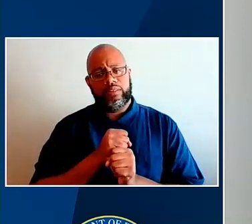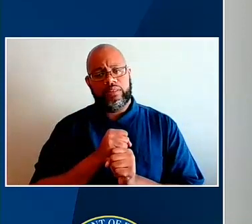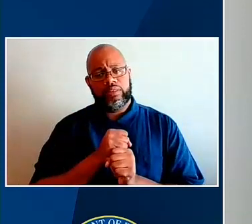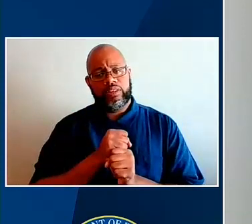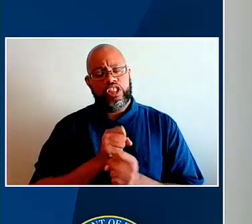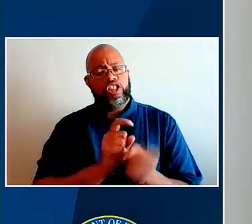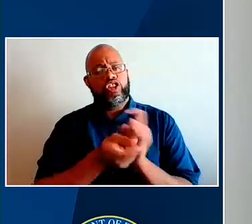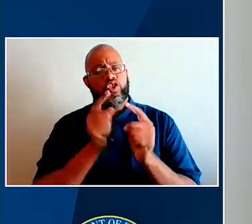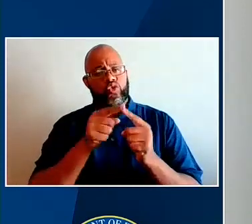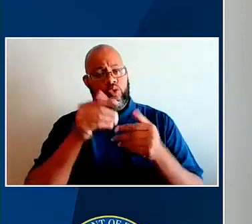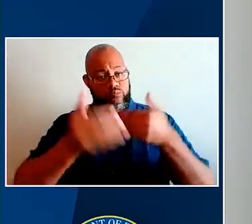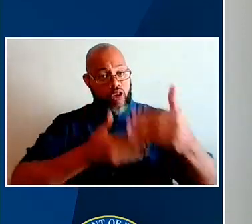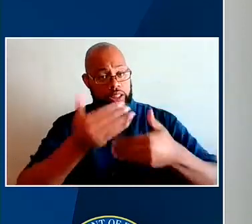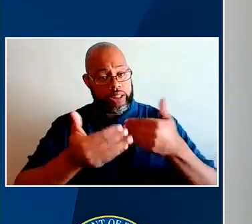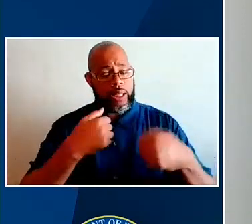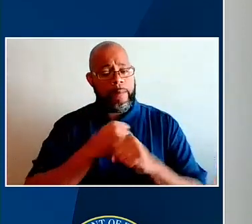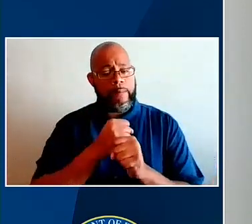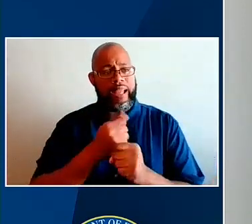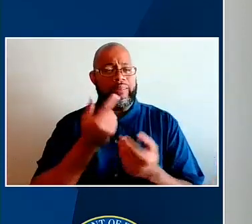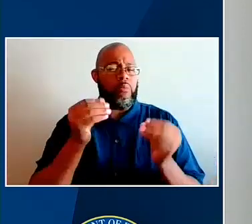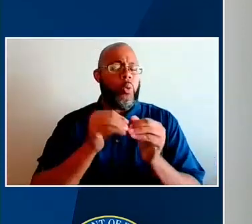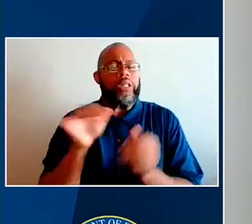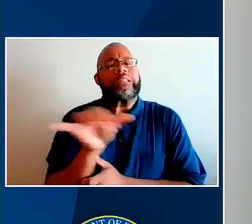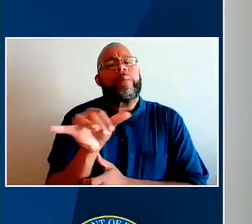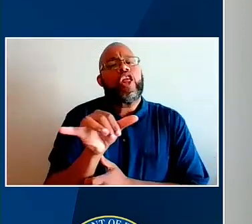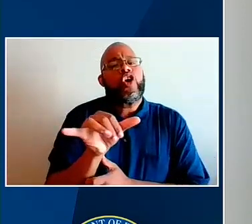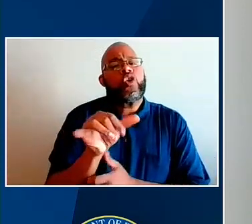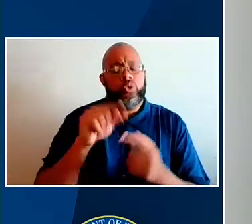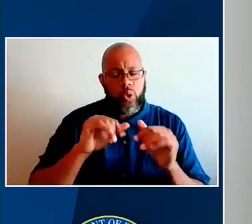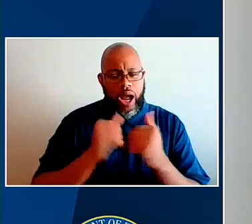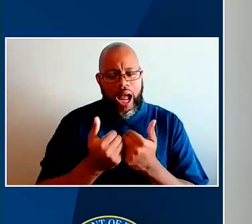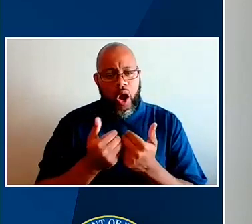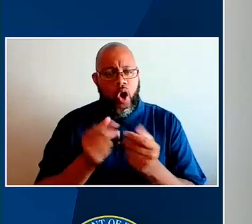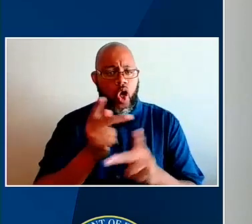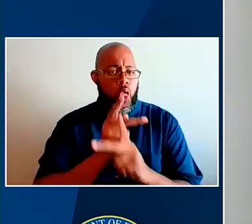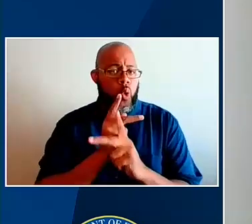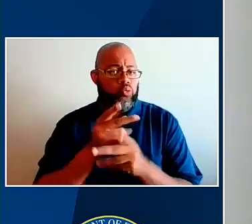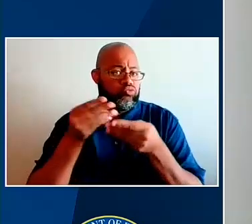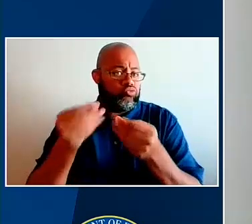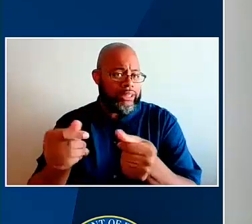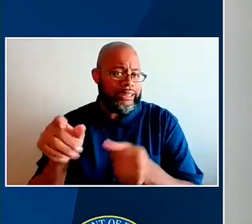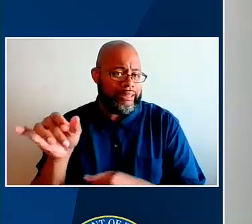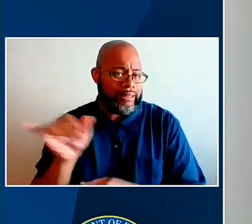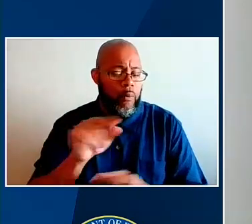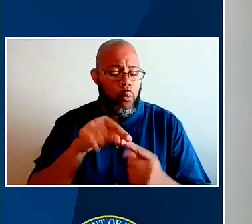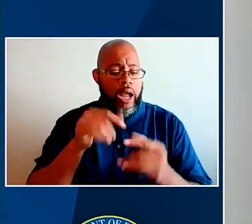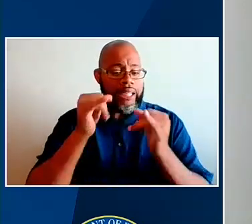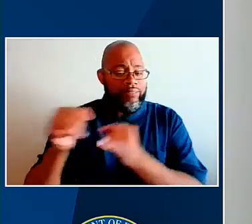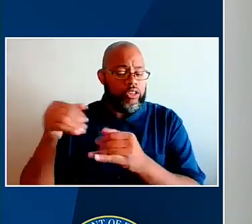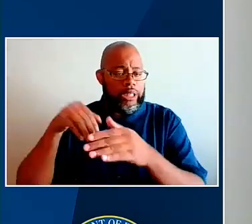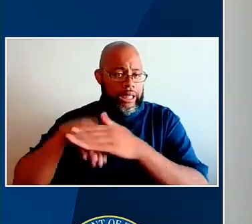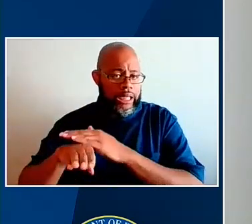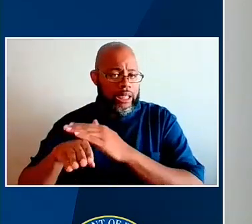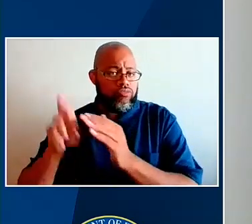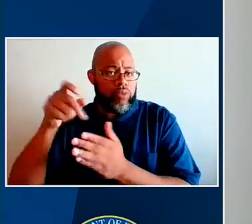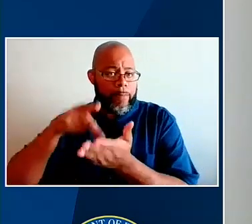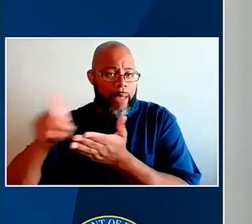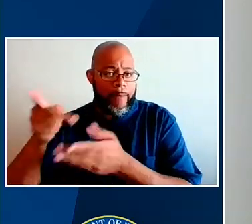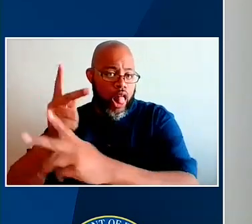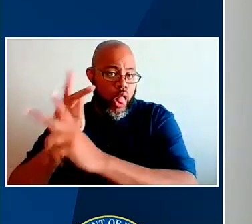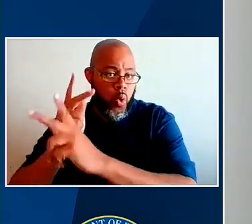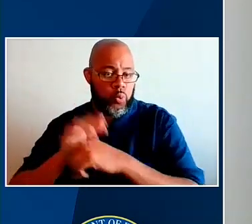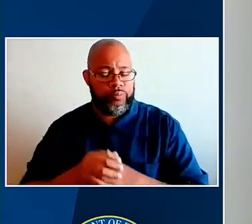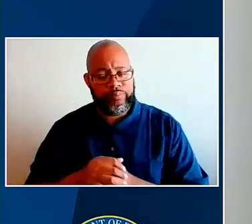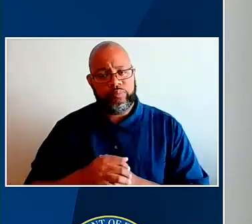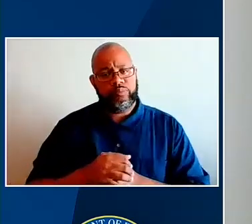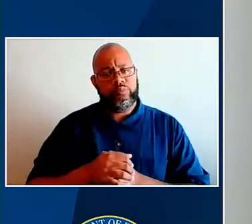changes to the process that make it at least more similar to the way that loans are treated when an individual goes into repayment. One